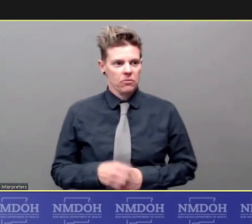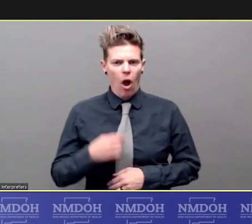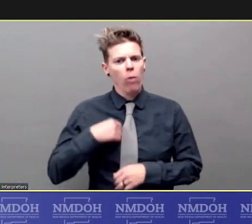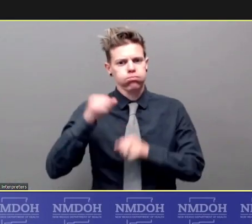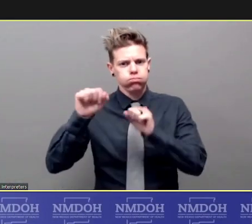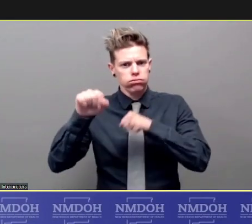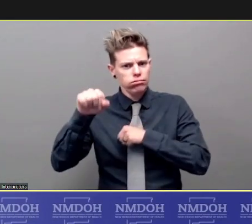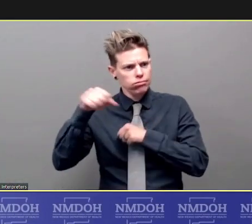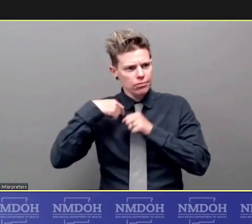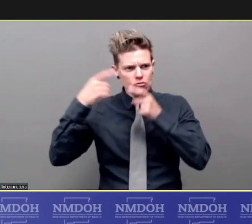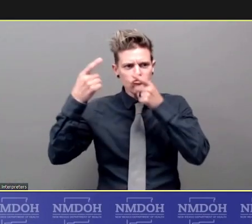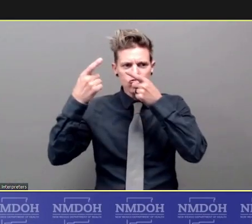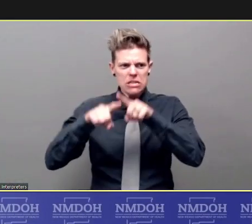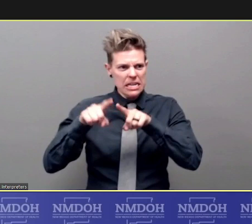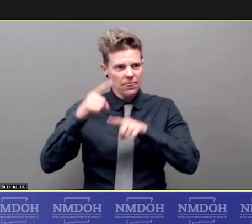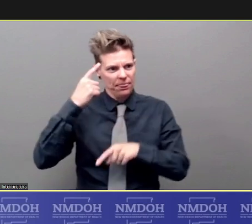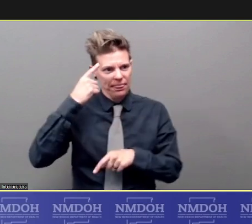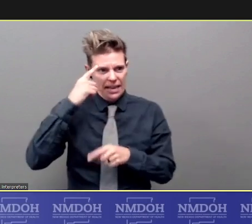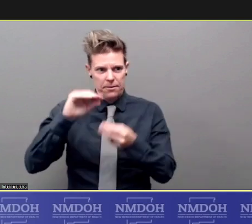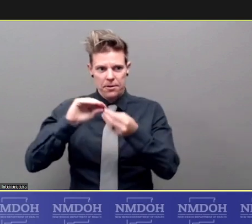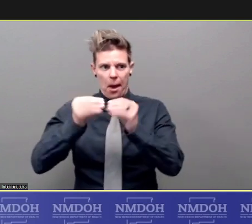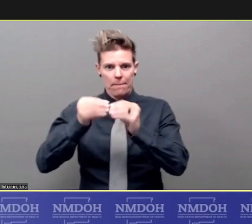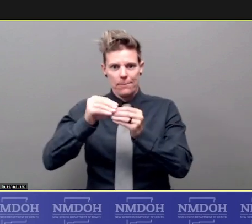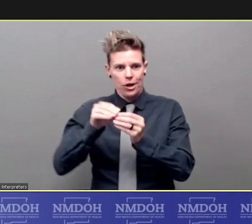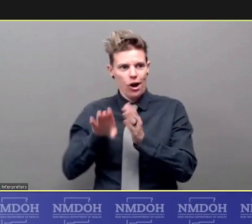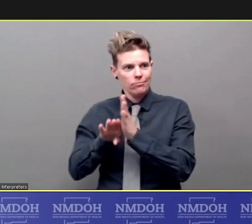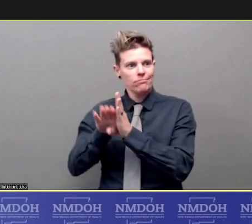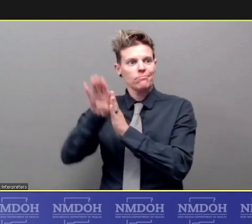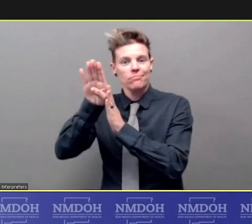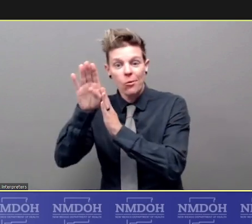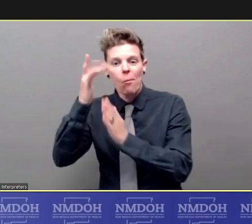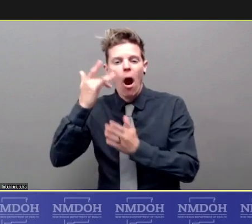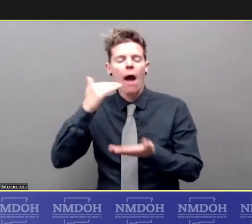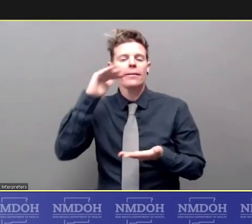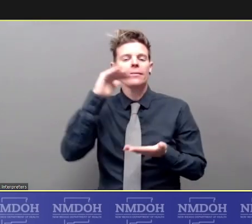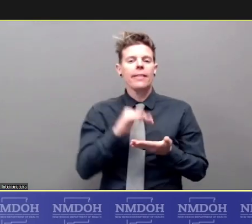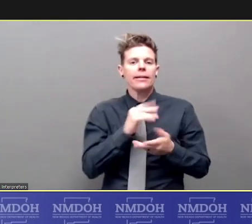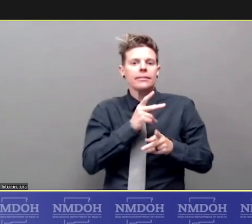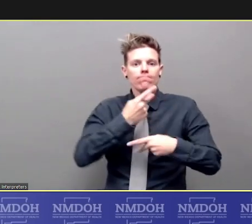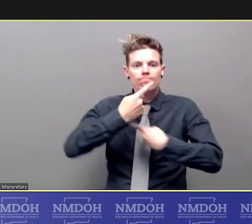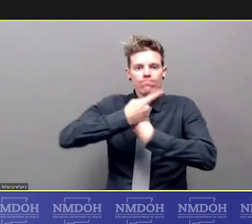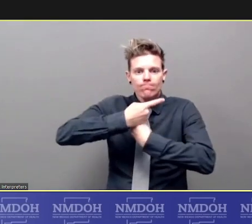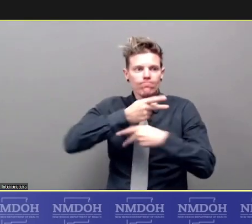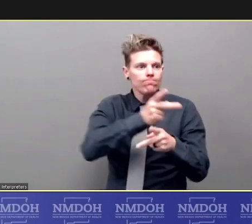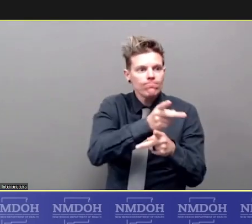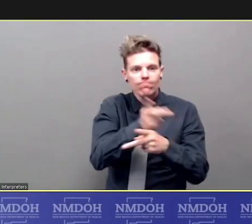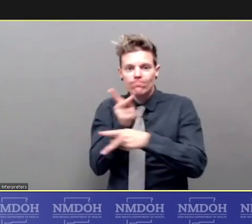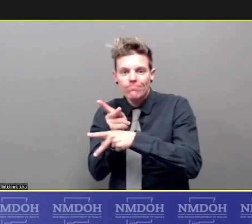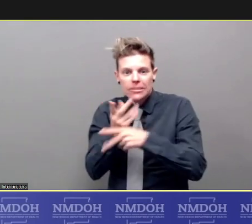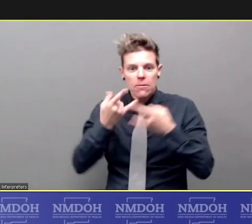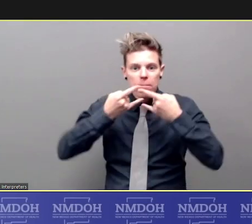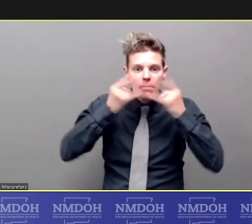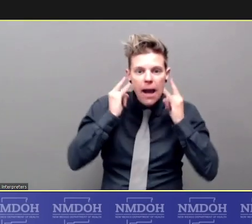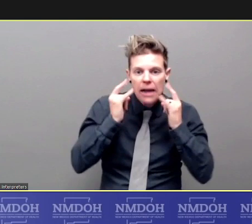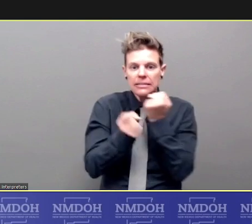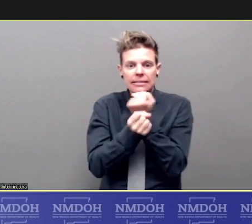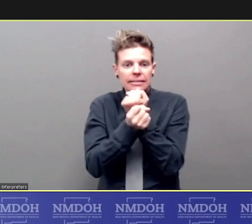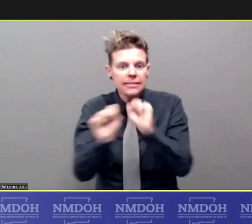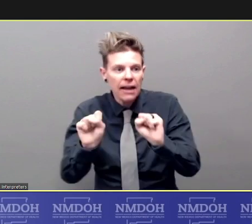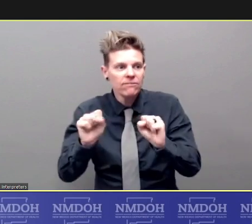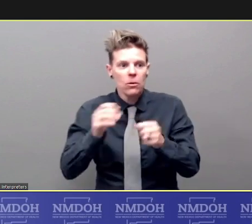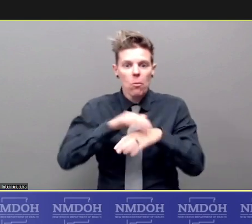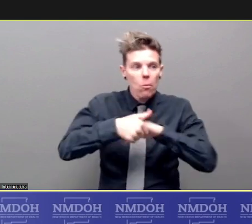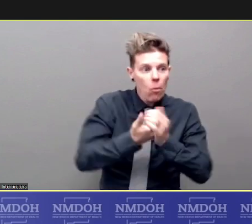cases because we are taking less precautions. When, children are sick, we ask that children stay home. Many